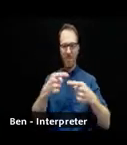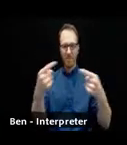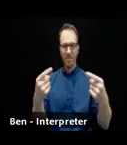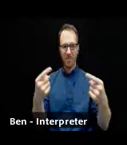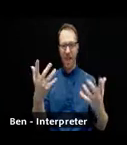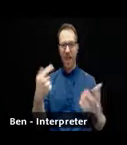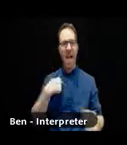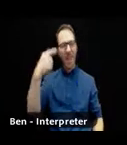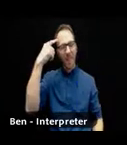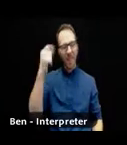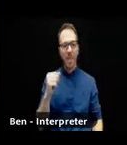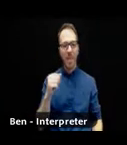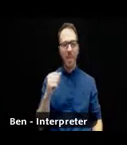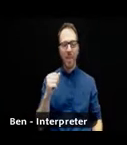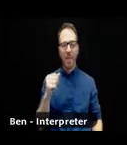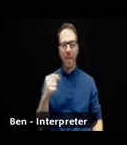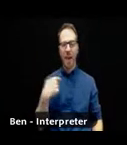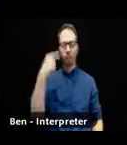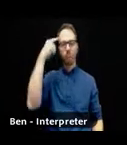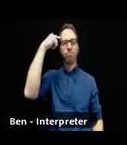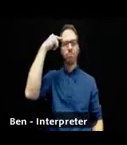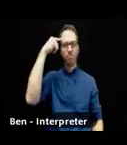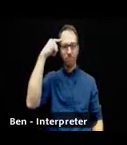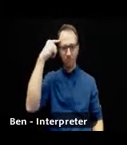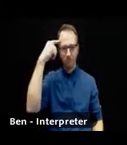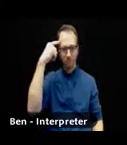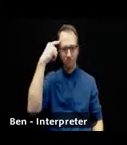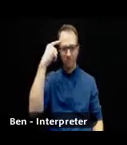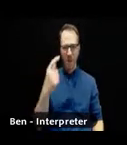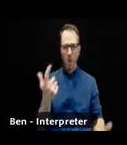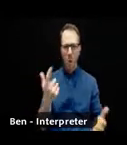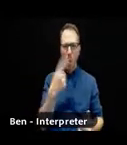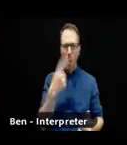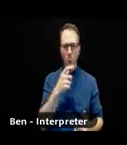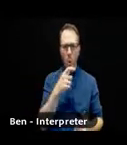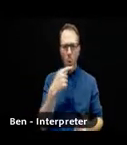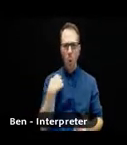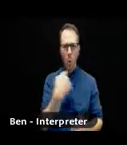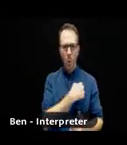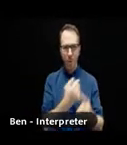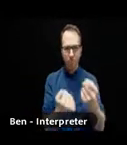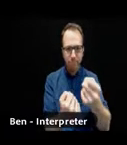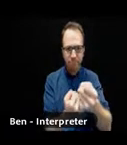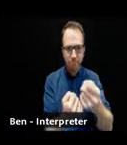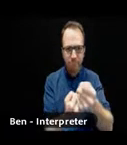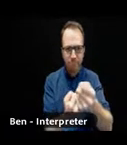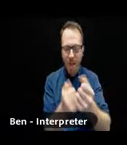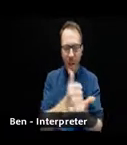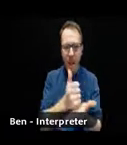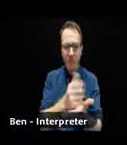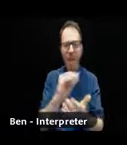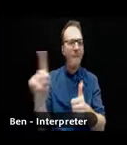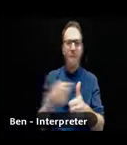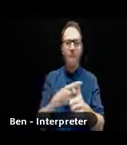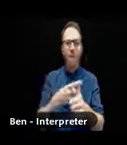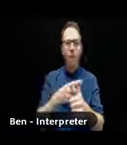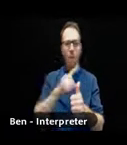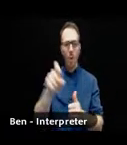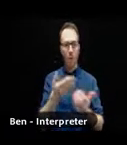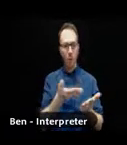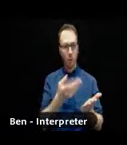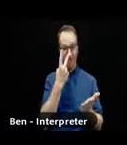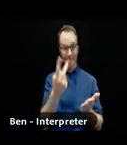it brings to mind sort of who and what do we attend to? In the first set of questions, you can see